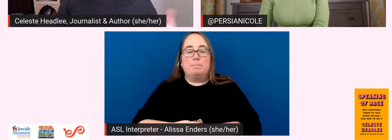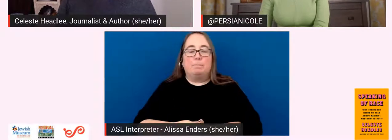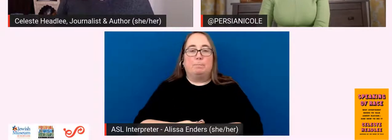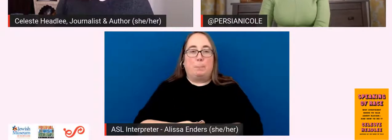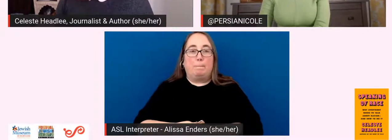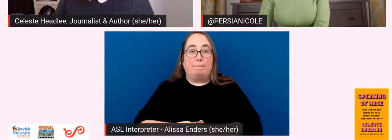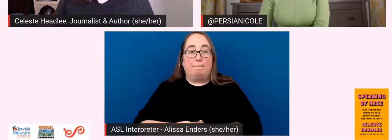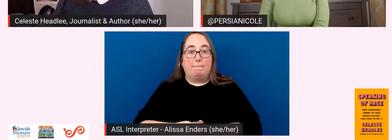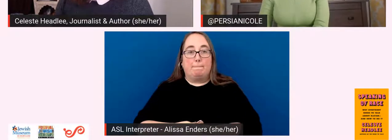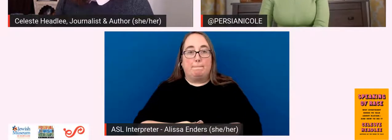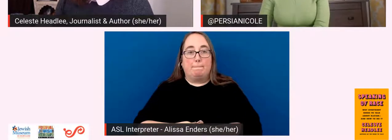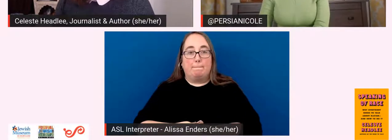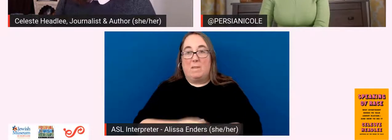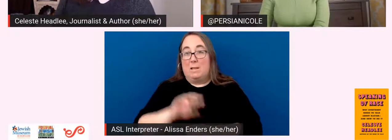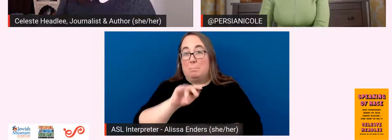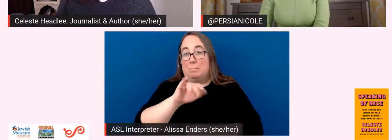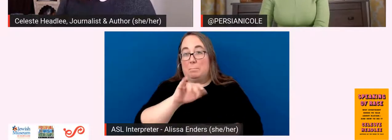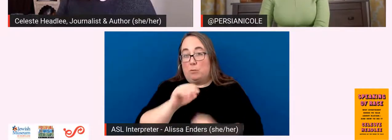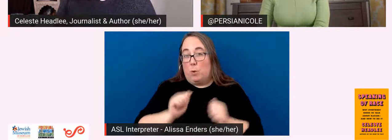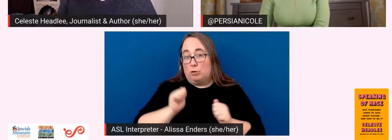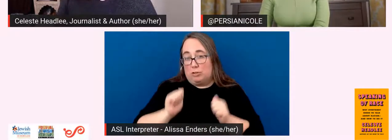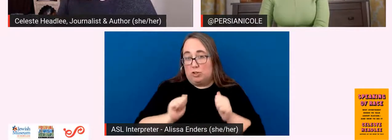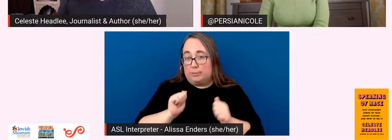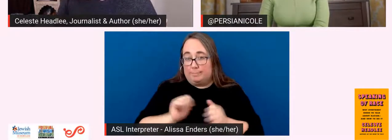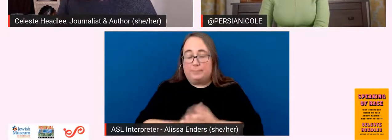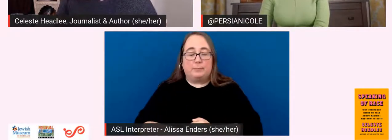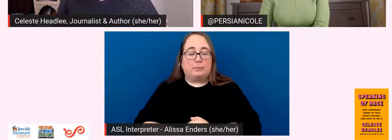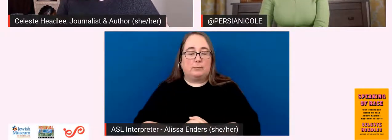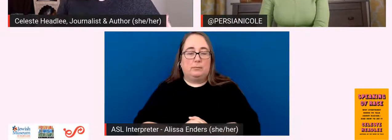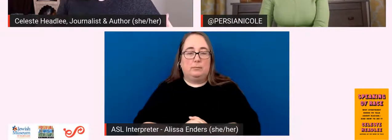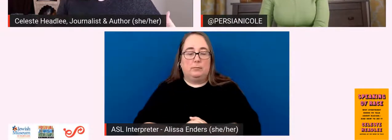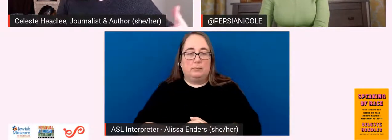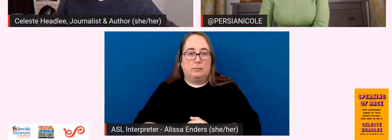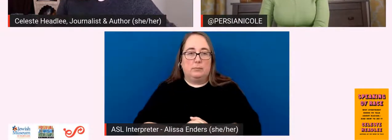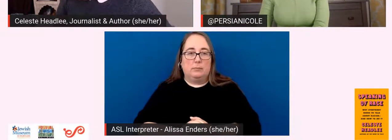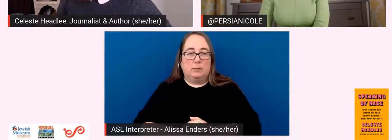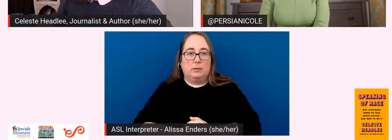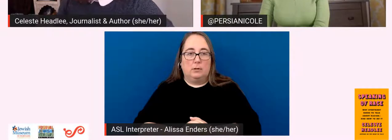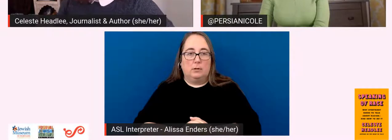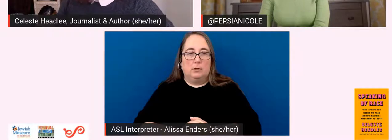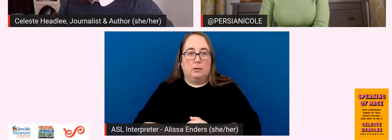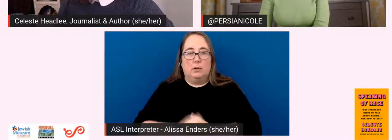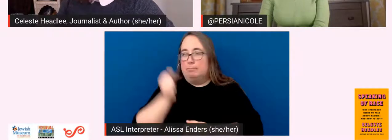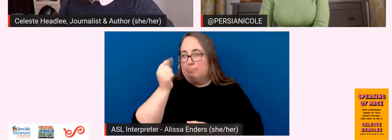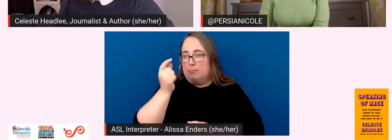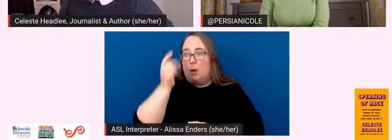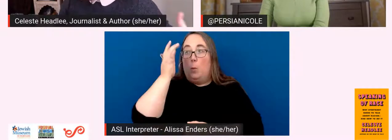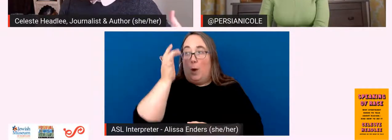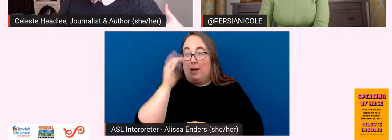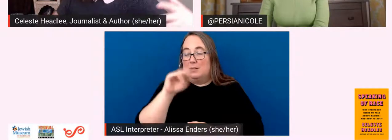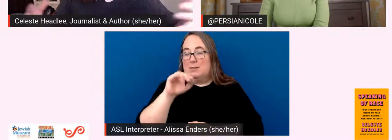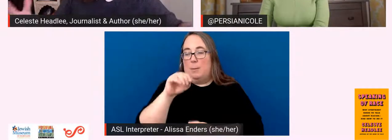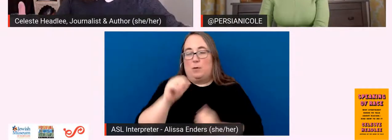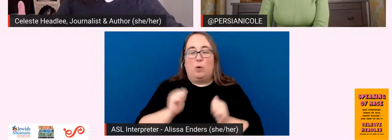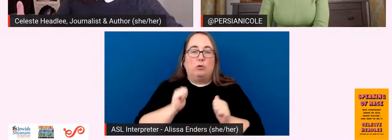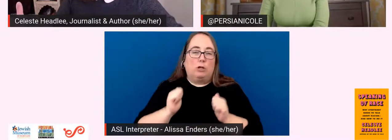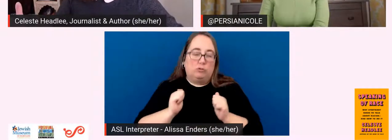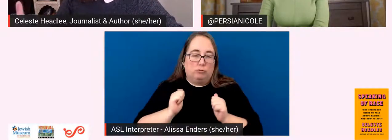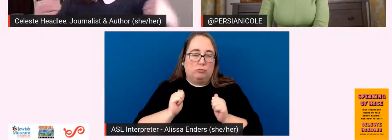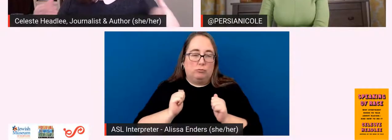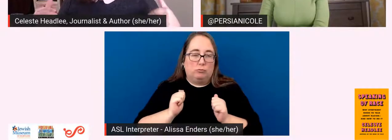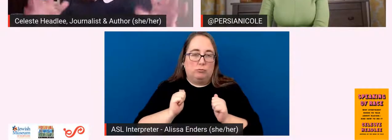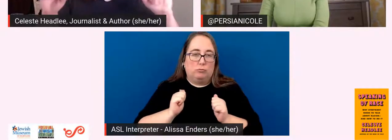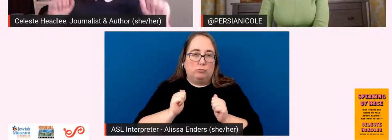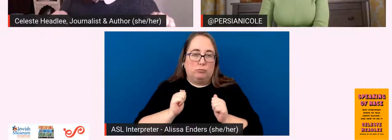Okay. This is a microaggression. If you are not understanding why this is a microaggression,